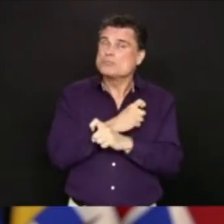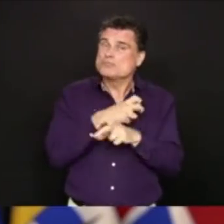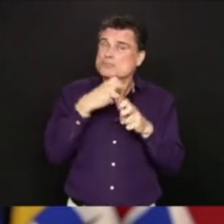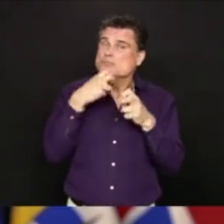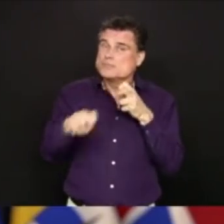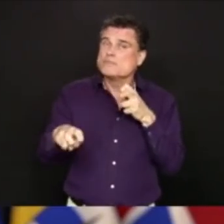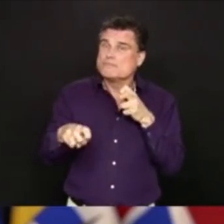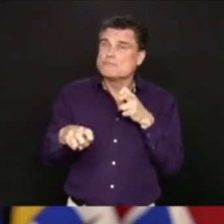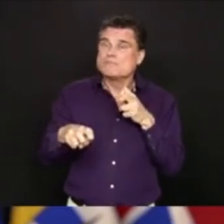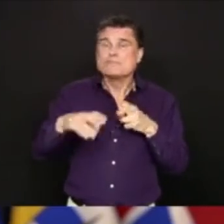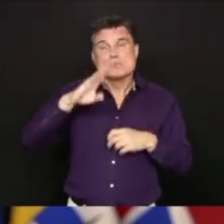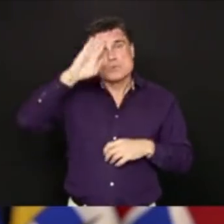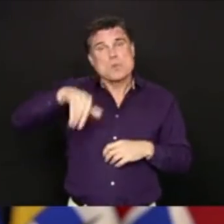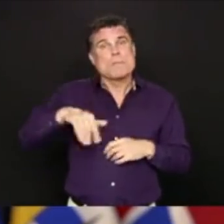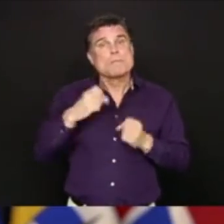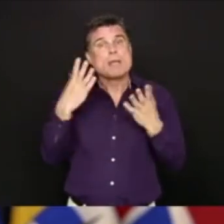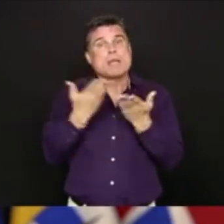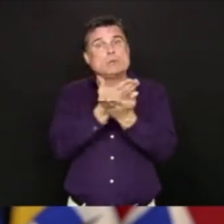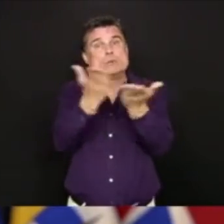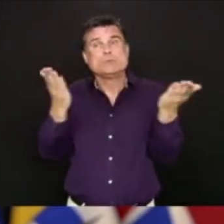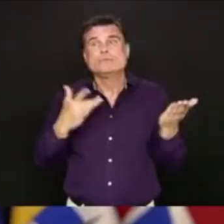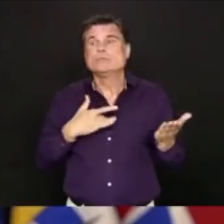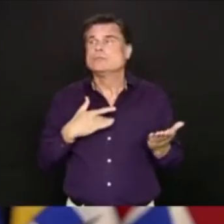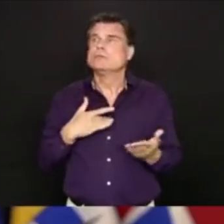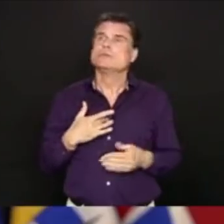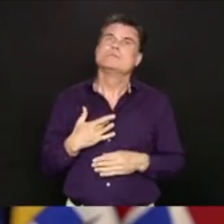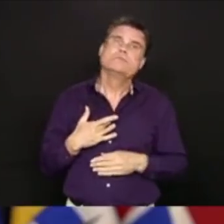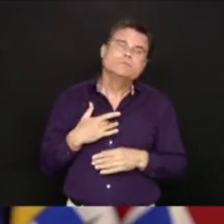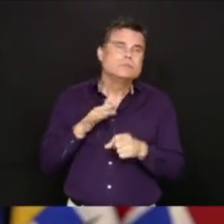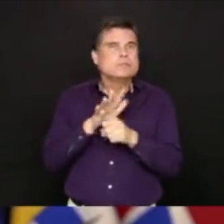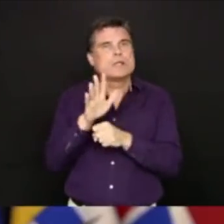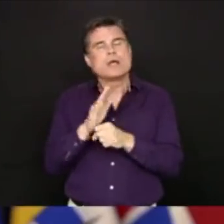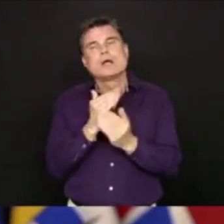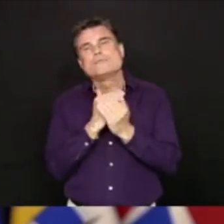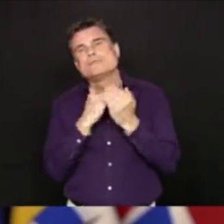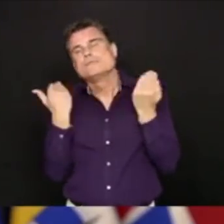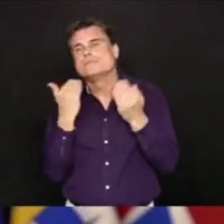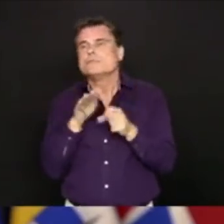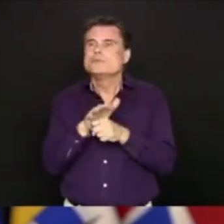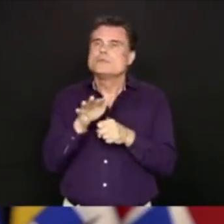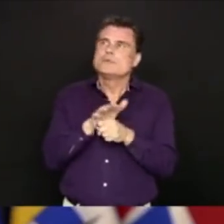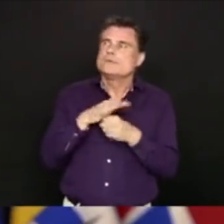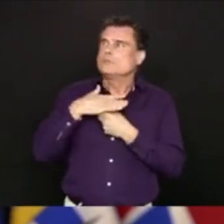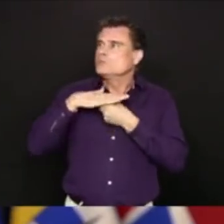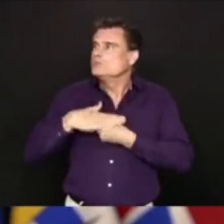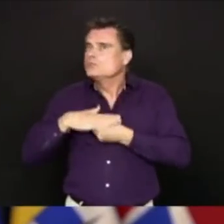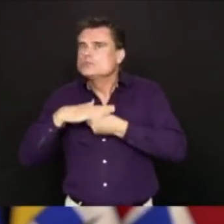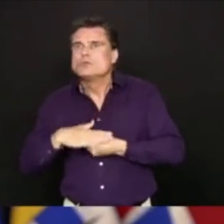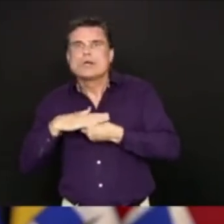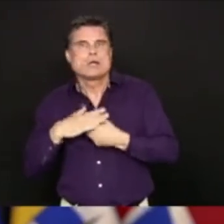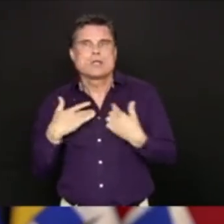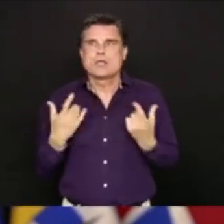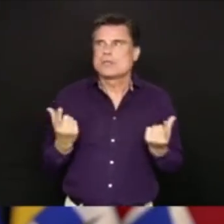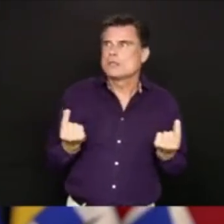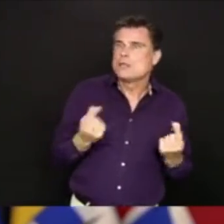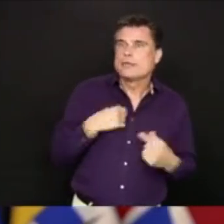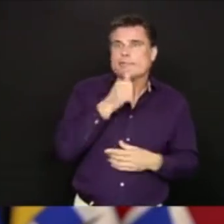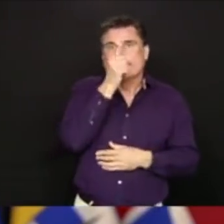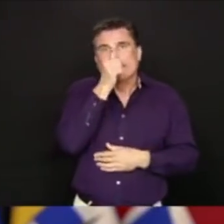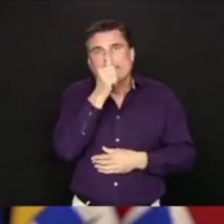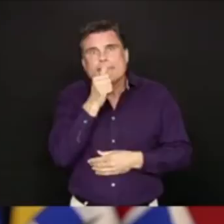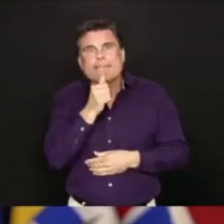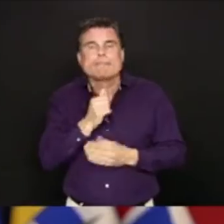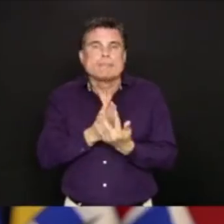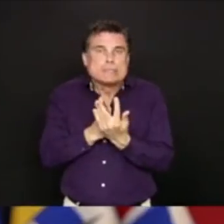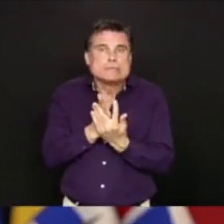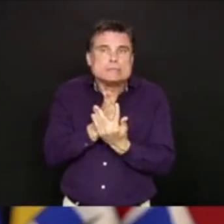that we may not know how to deal with. We will get through this, and we'll be stronger by taking care of our loved